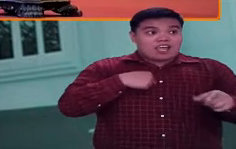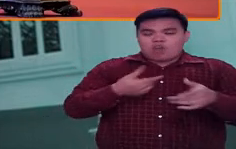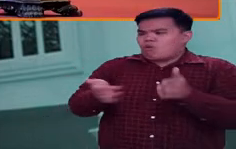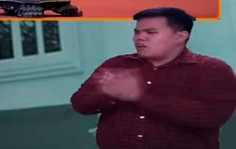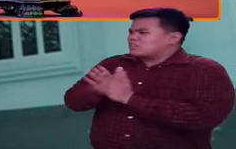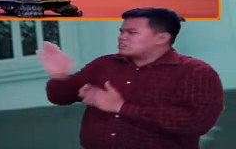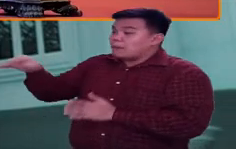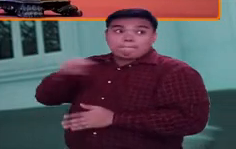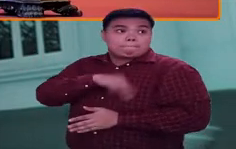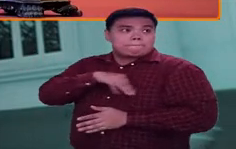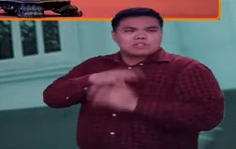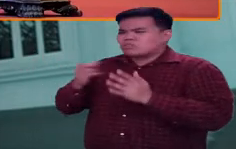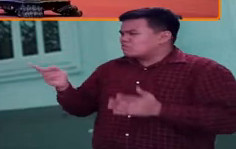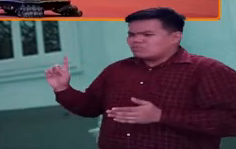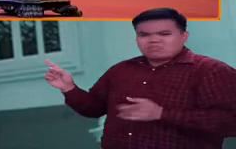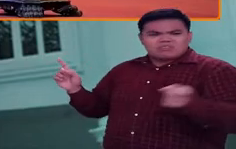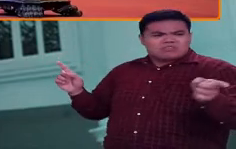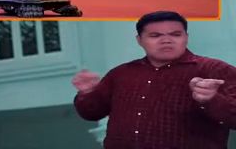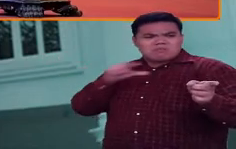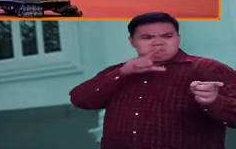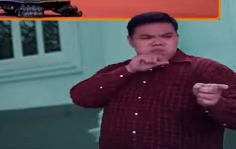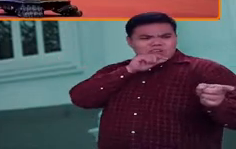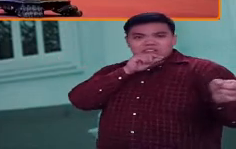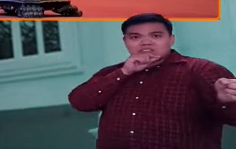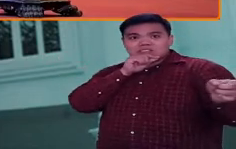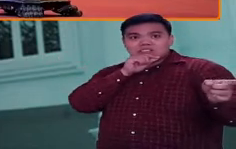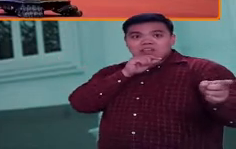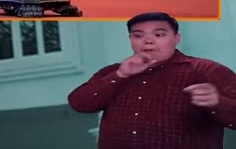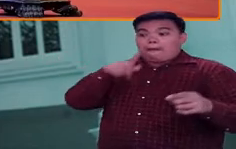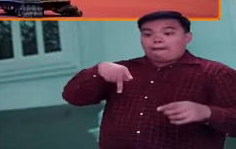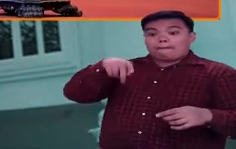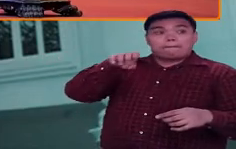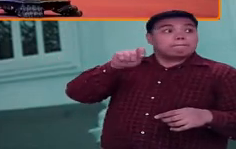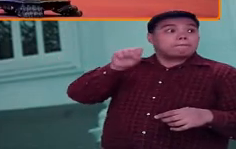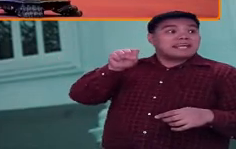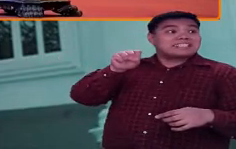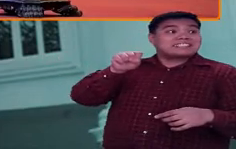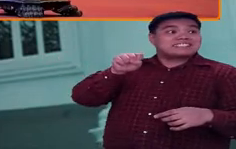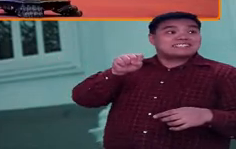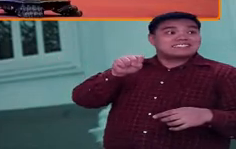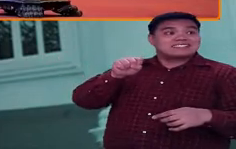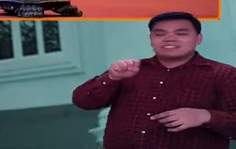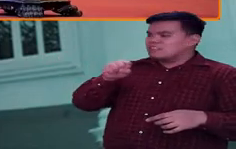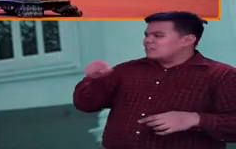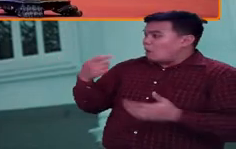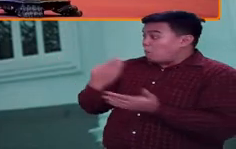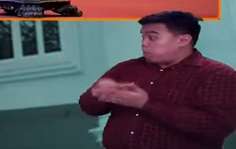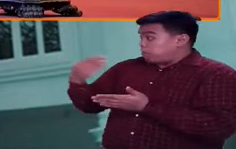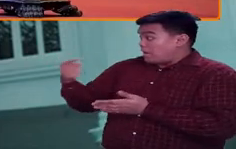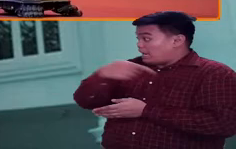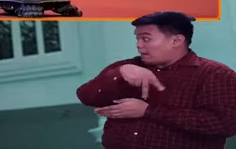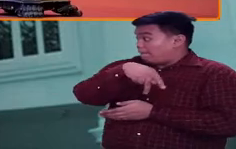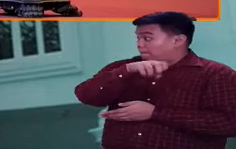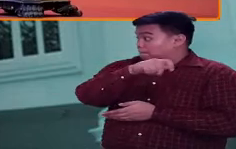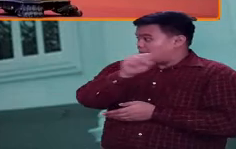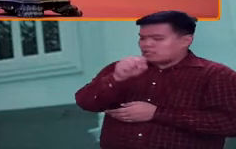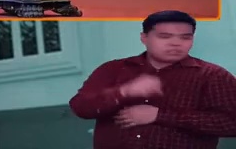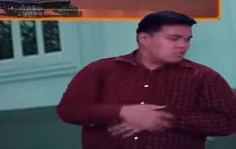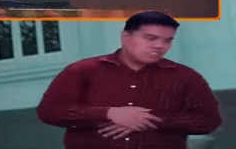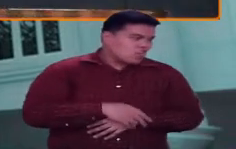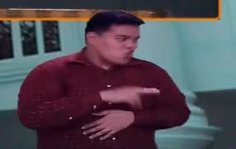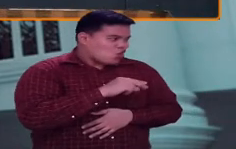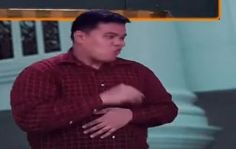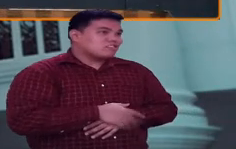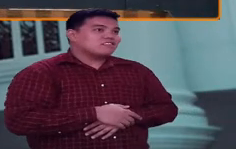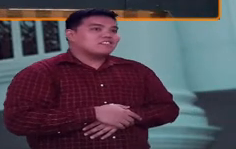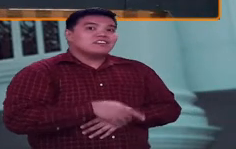missionary, what are these birds? What are they for? Are they pets? You buy the bird and you keep it in a cage in your home? He said, no, these